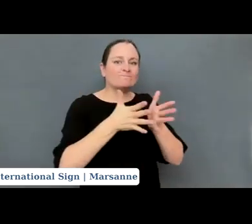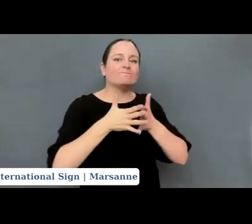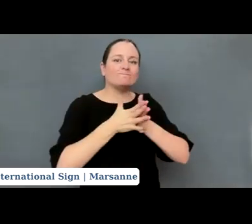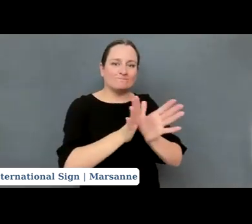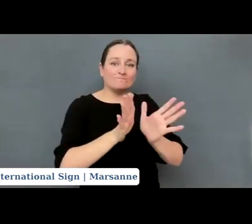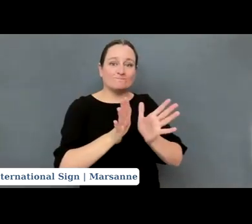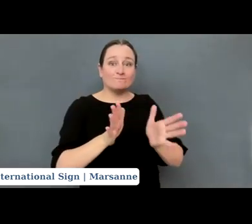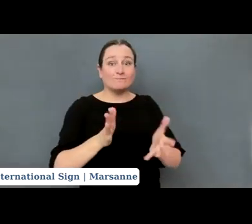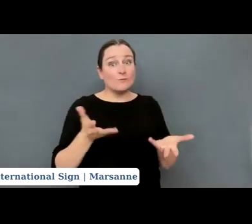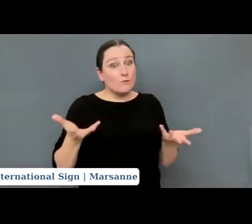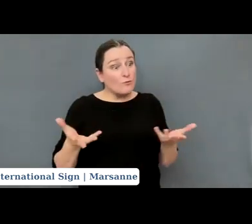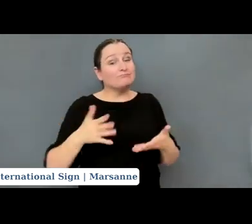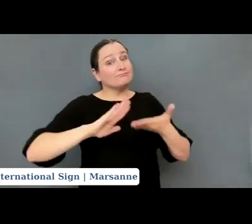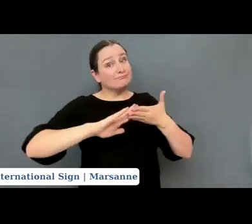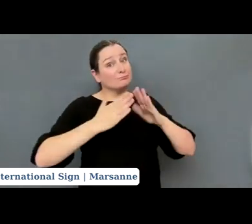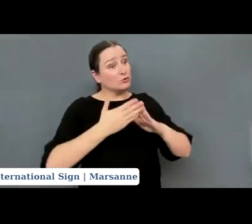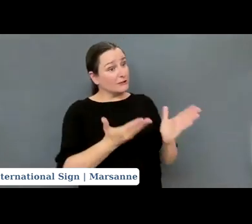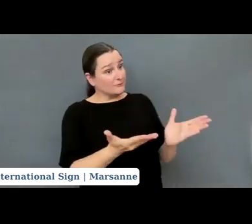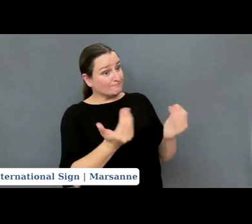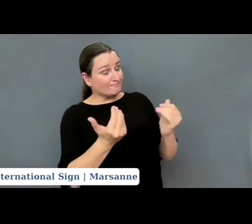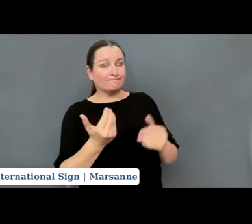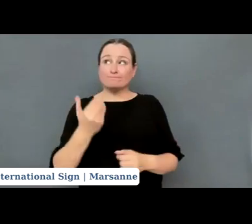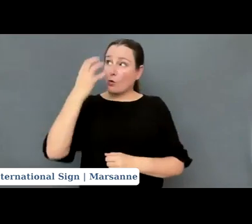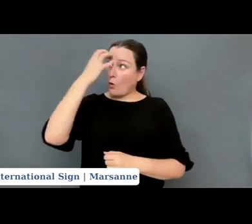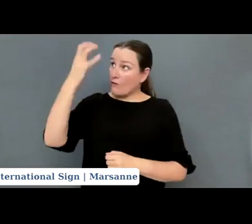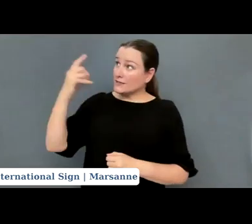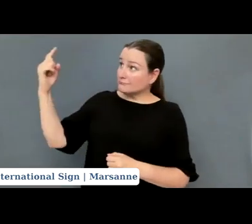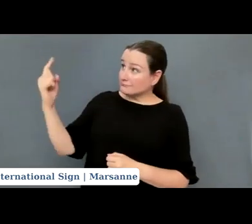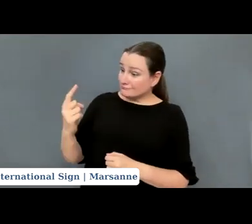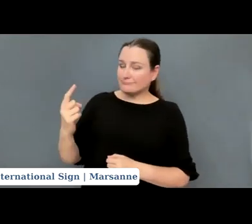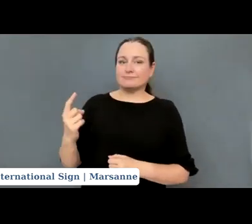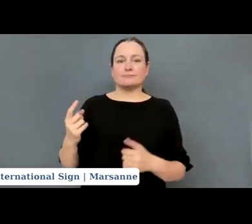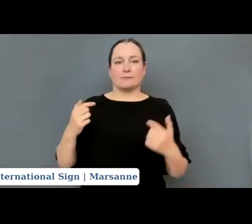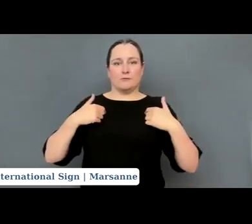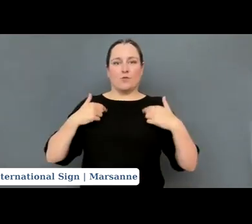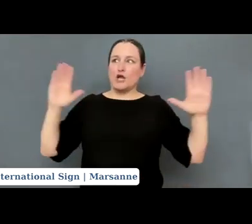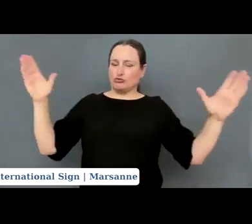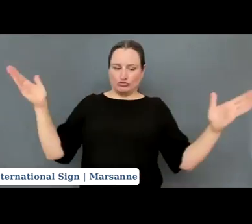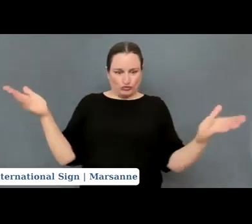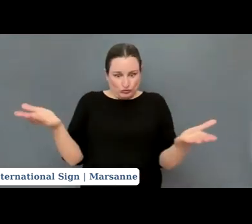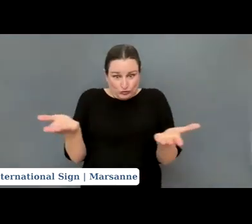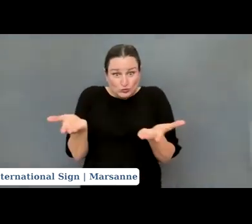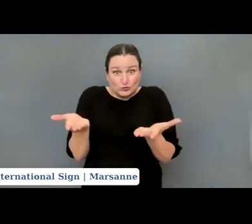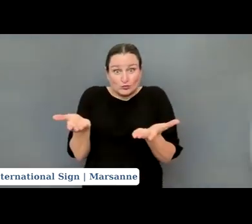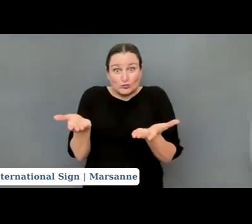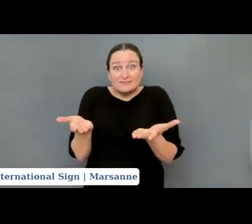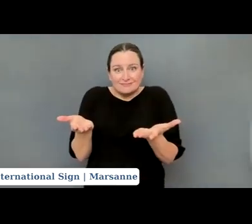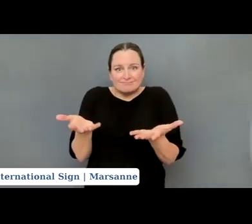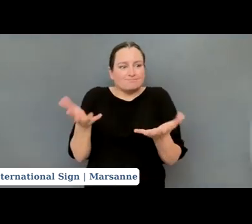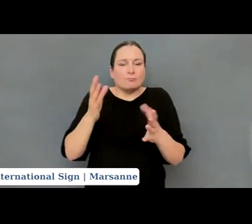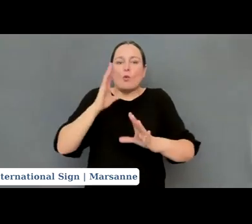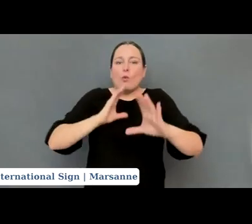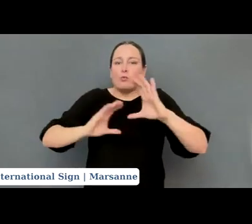community and the government itself to find its space to be clear about